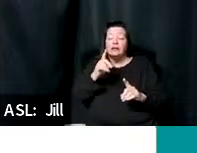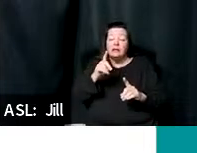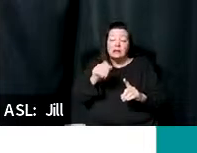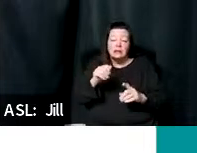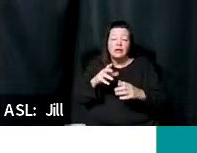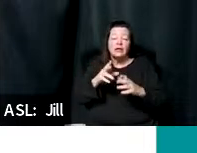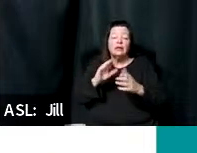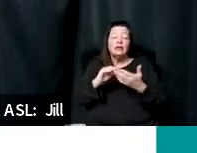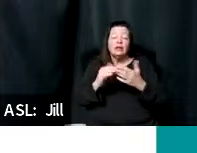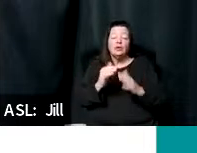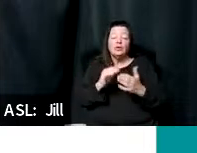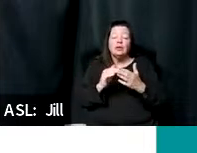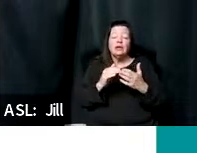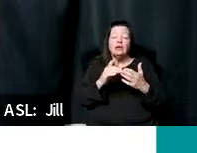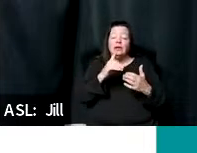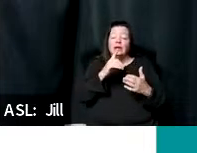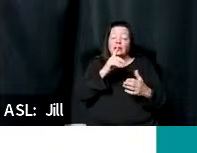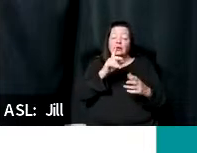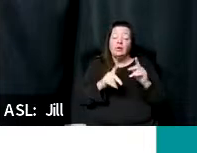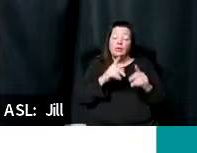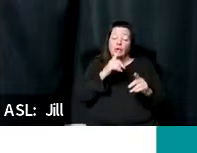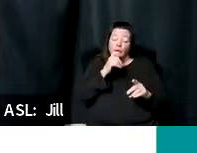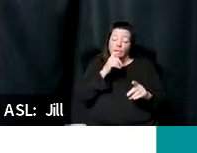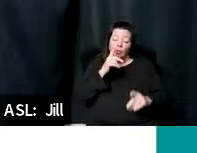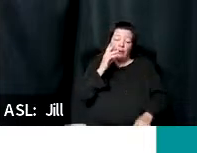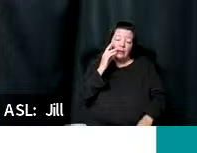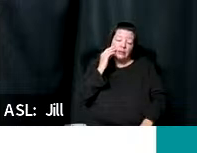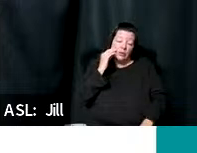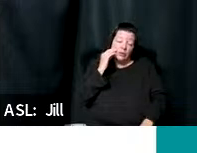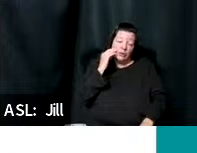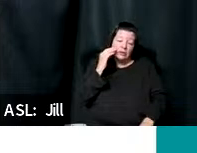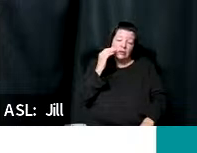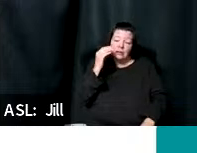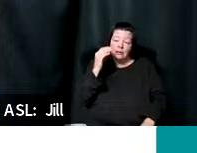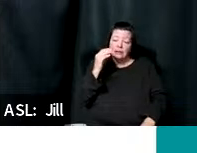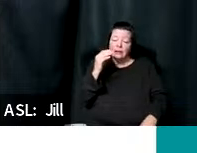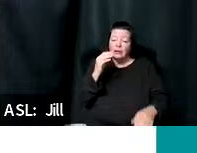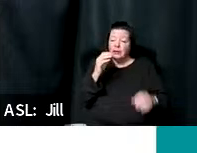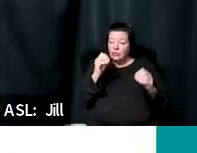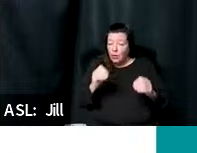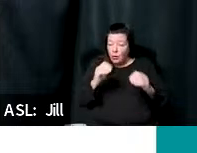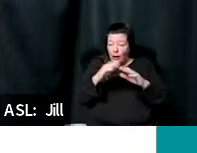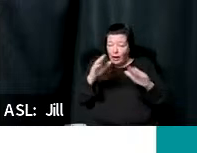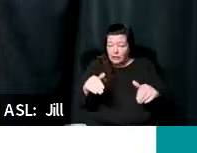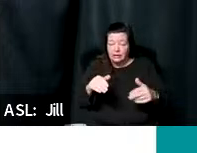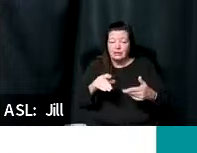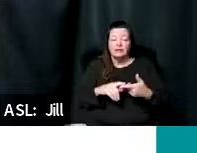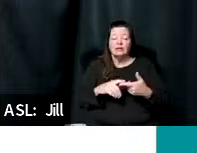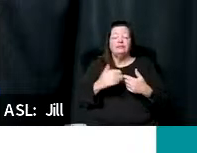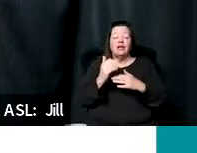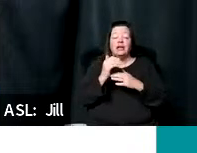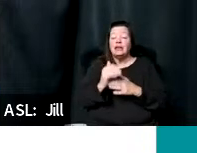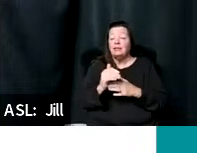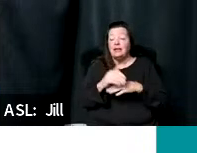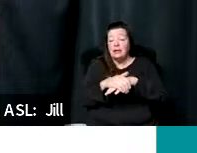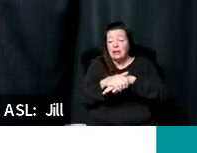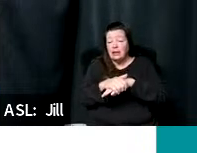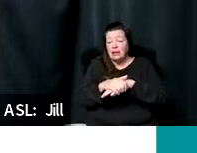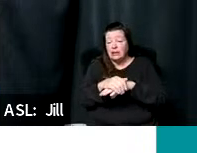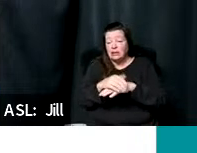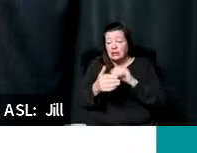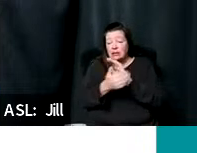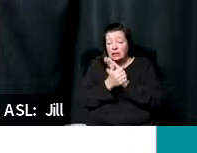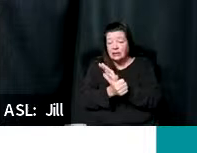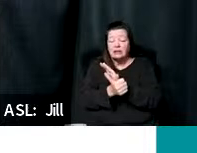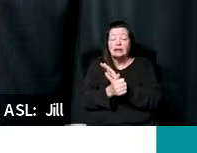community, those who may experience houselessness, some limited English proficiency, as well as young and